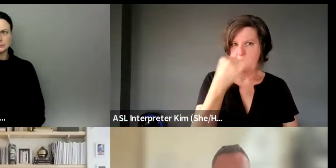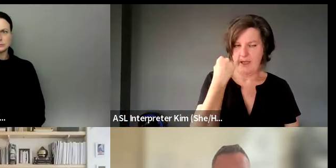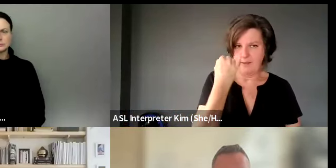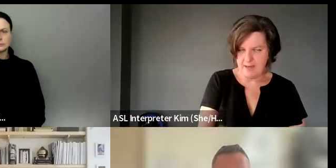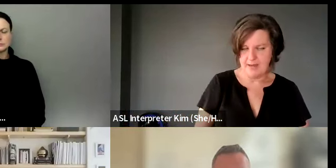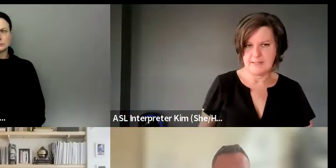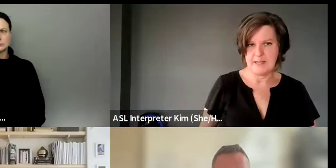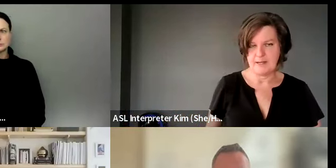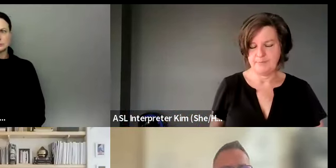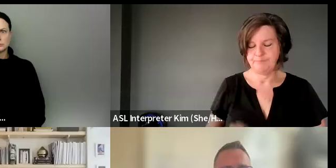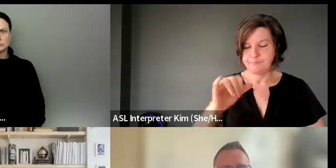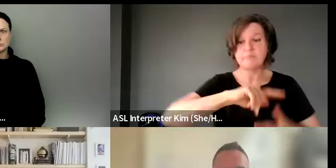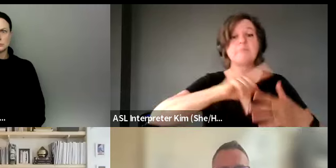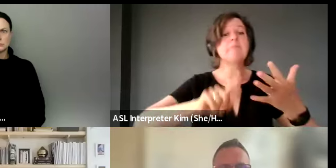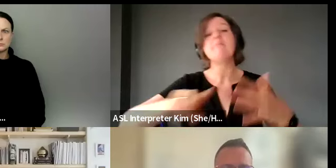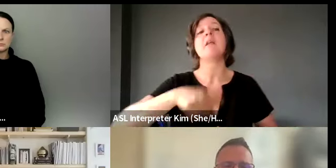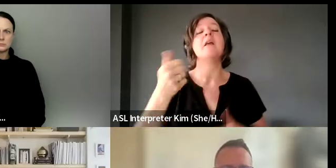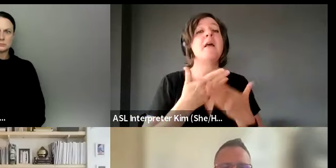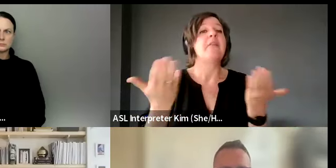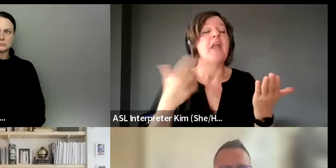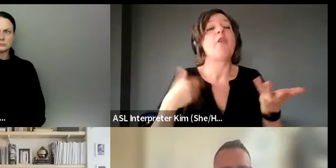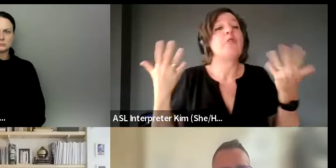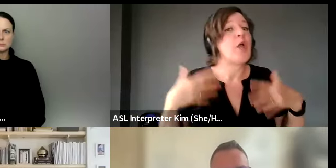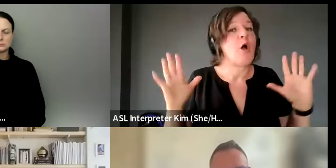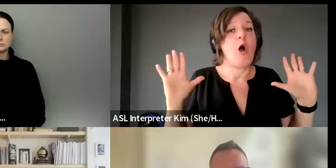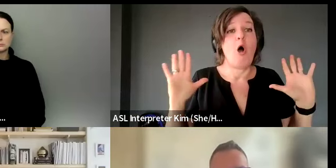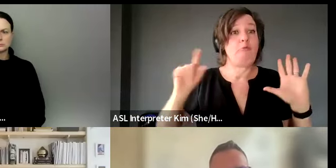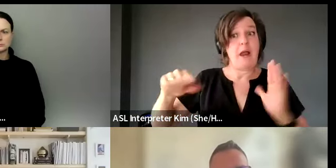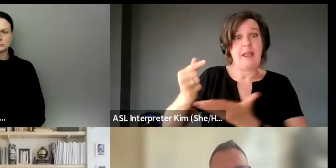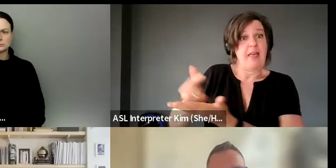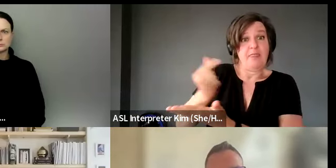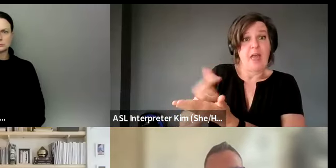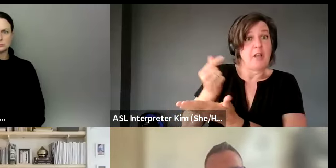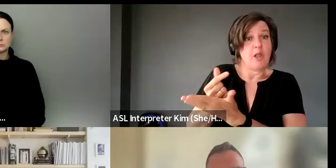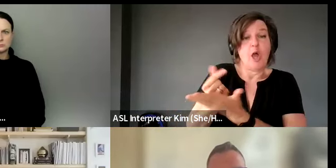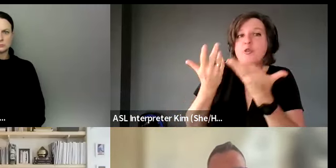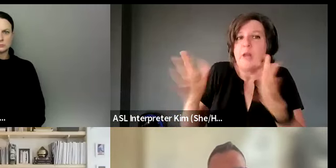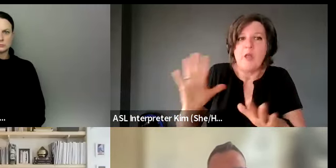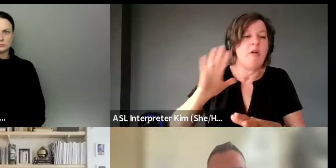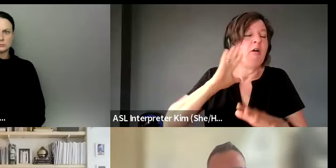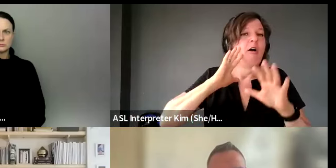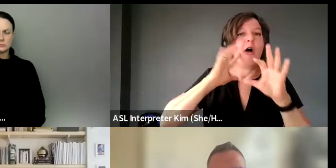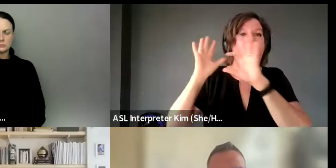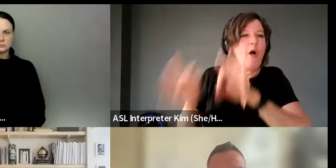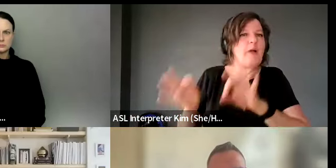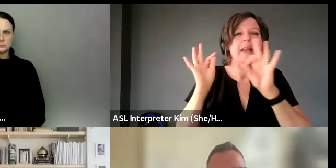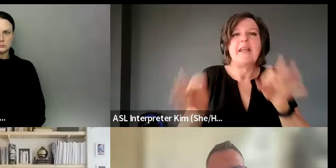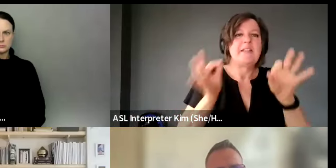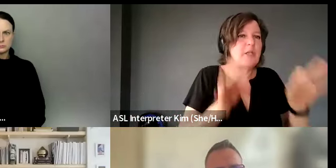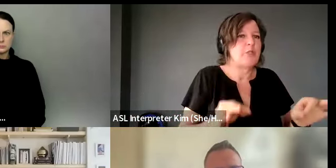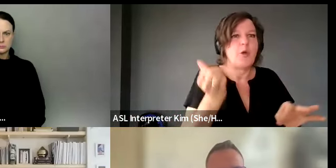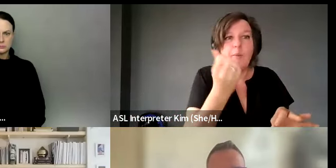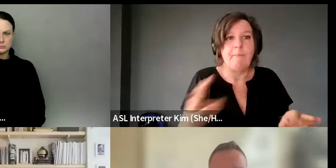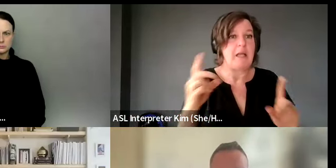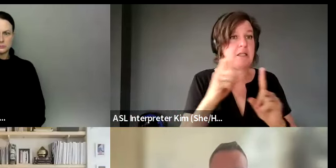so that is good. And the other thing that's good is that already the glossary has already determined several words that are